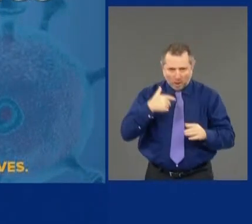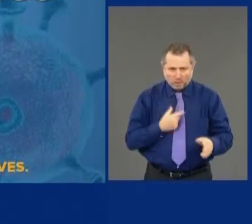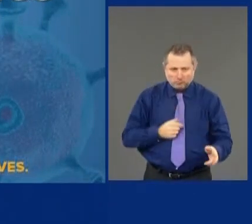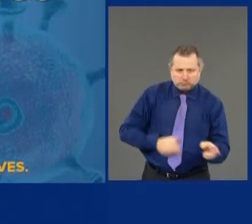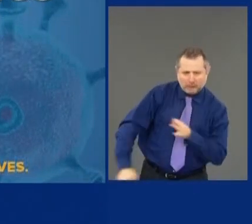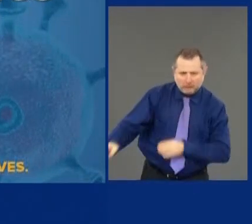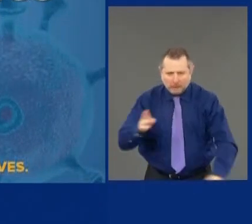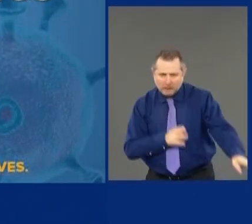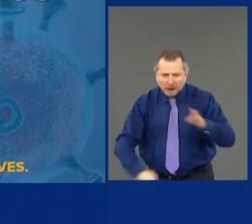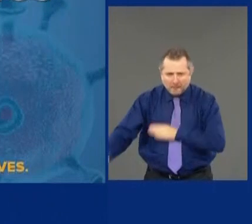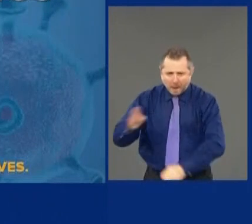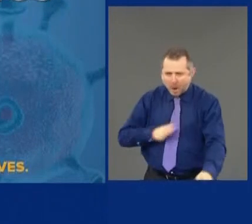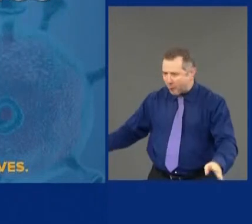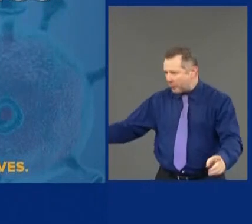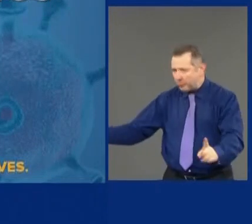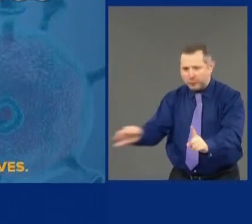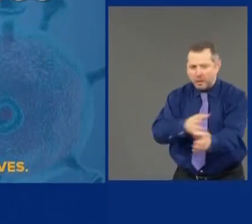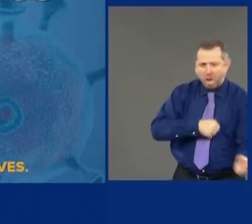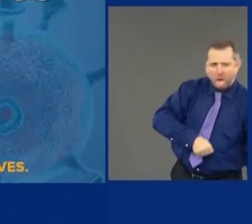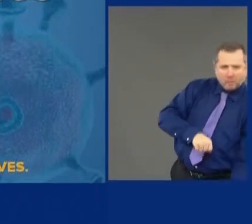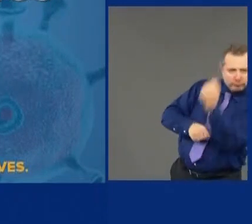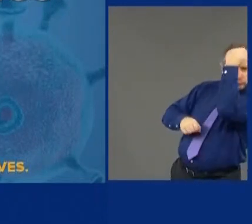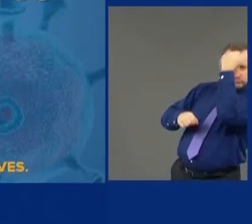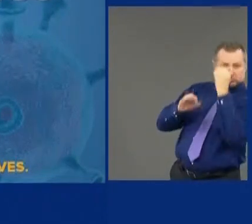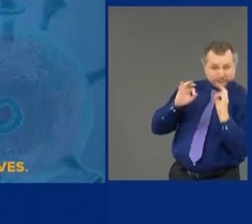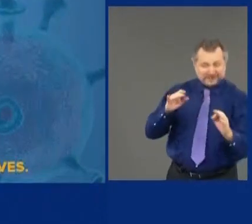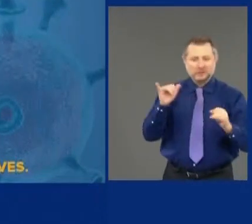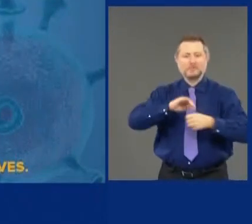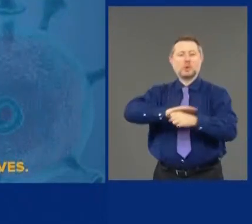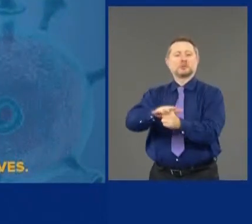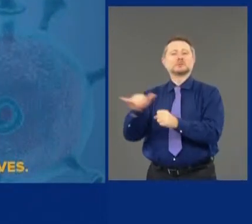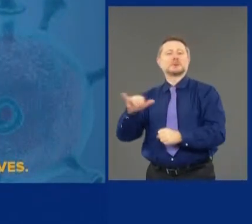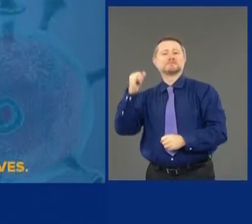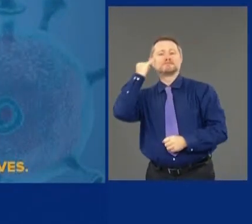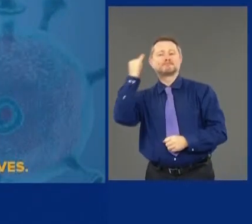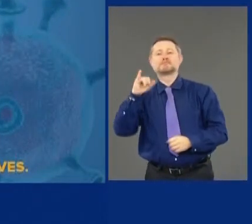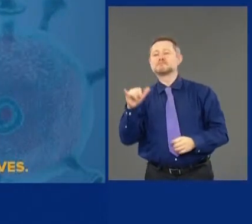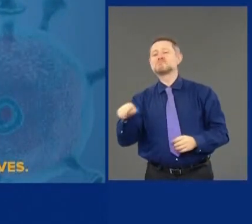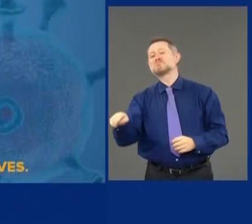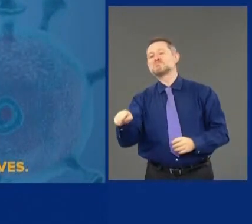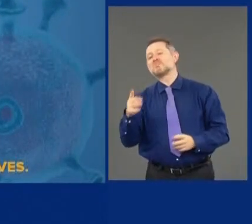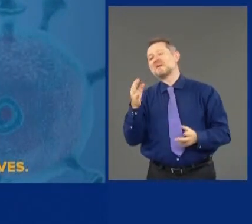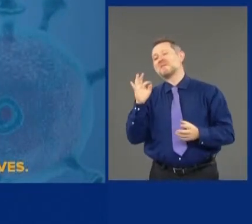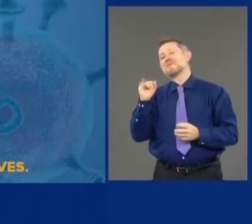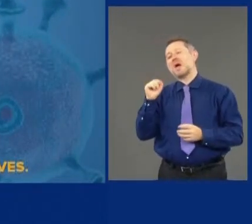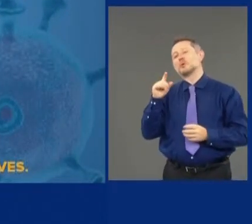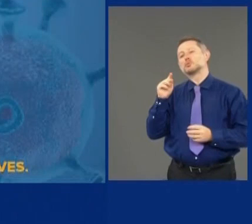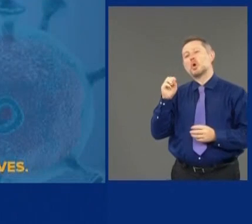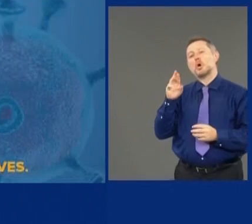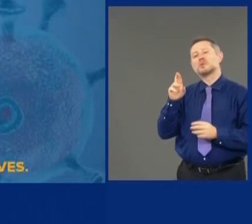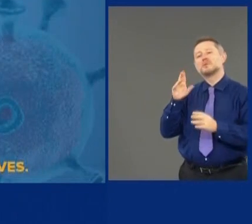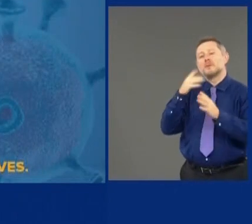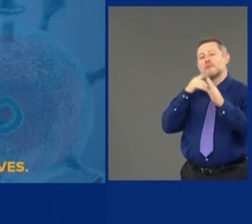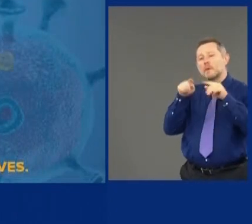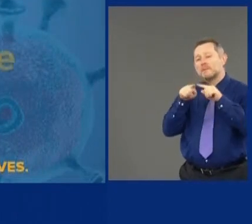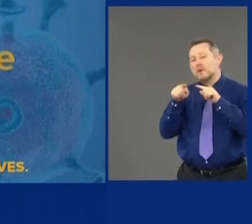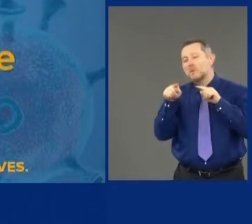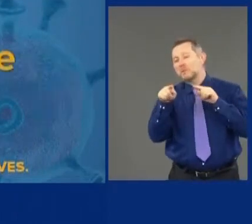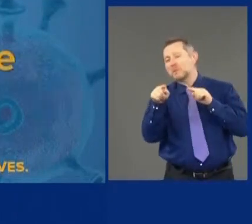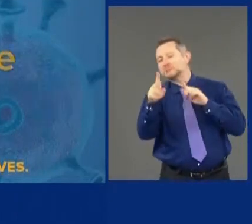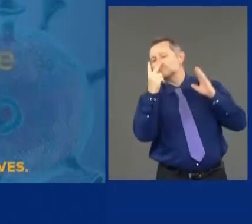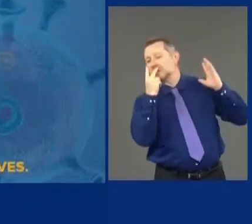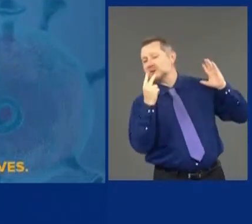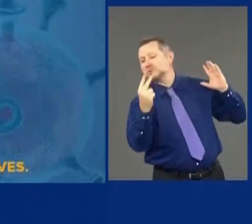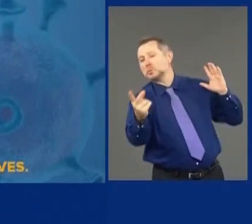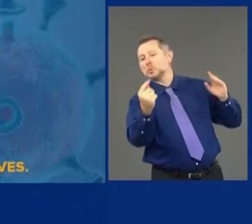with the COVID virus. Factor forward. What's going to happen? How do we get there? Stay